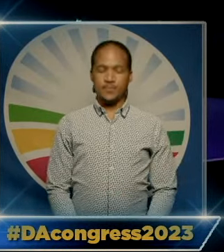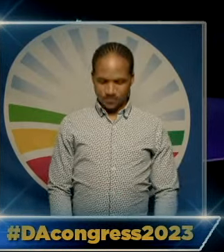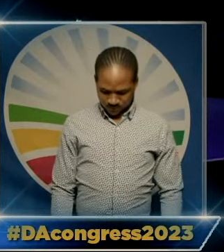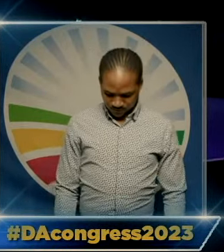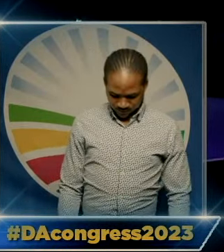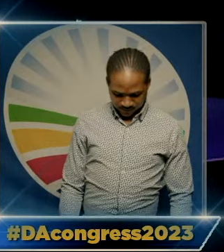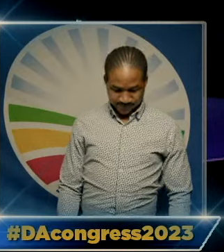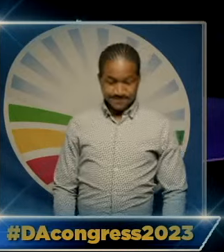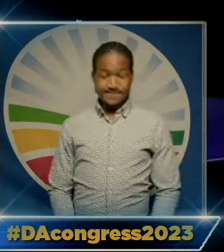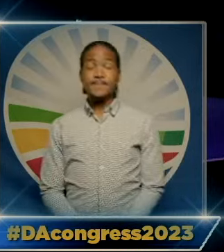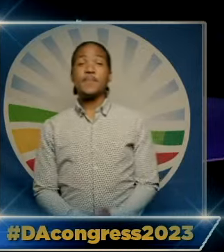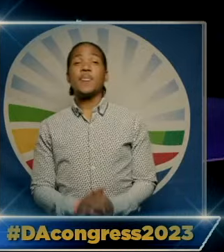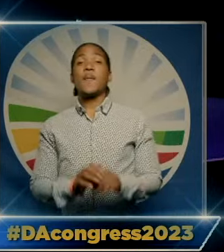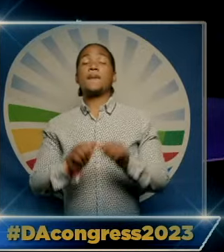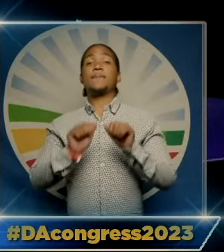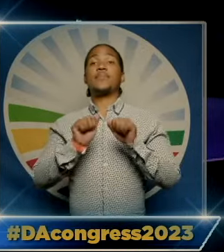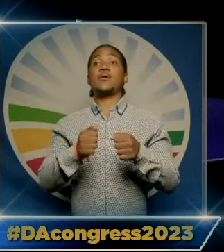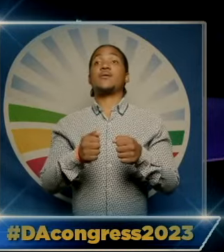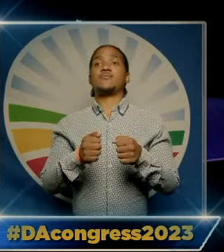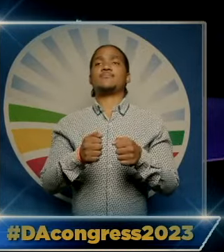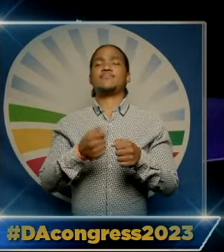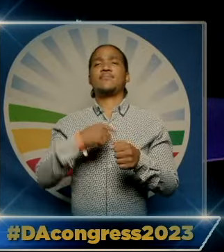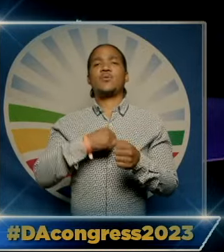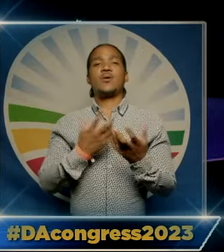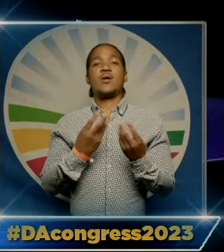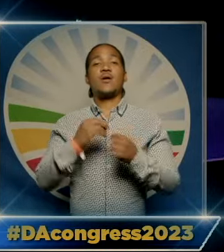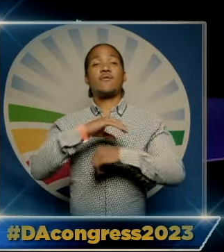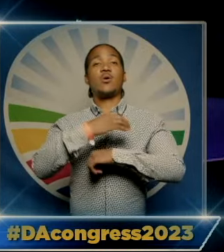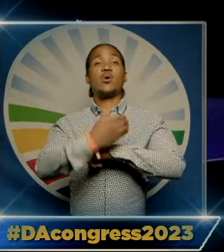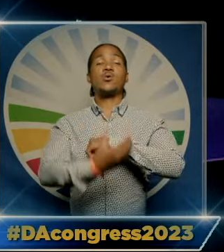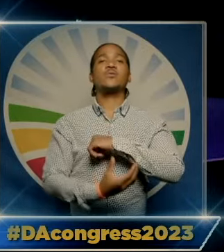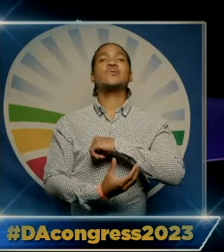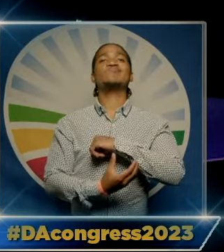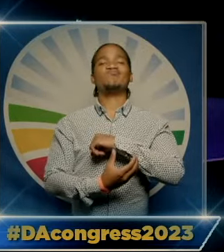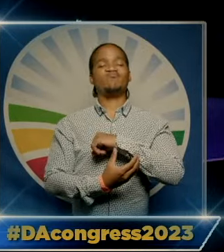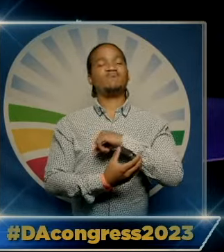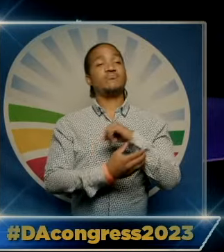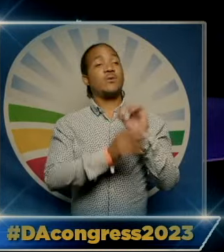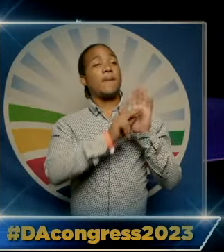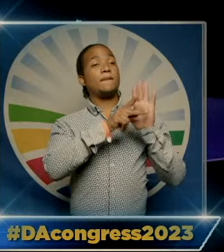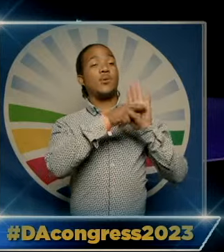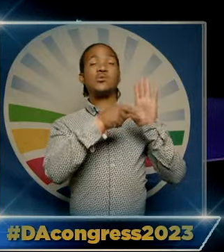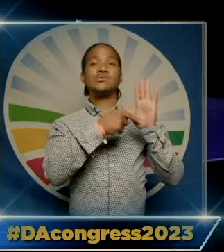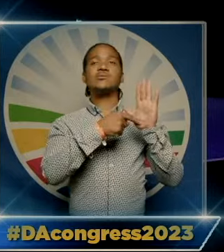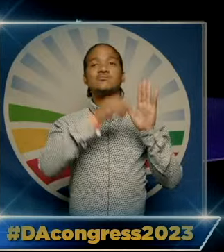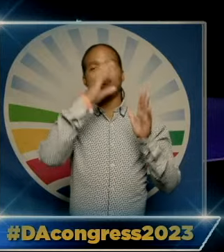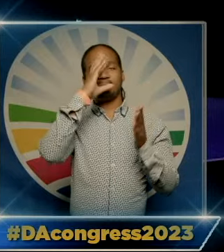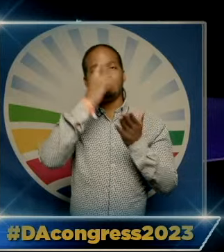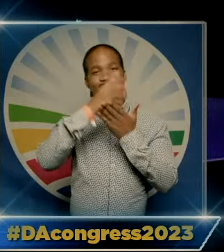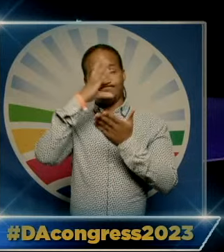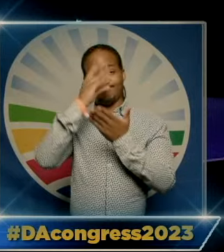And therefore we have at this Congress policy resolutions to take South Africa out of